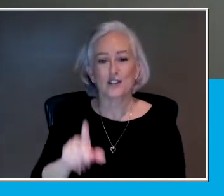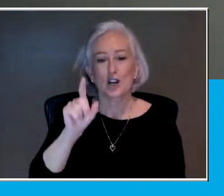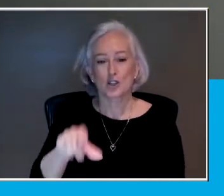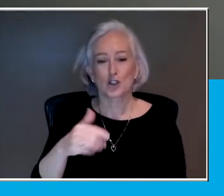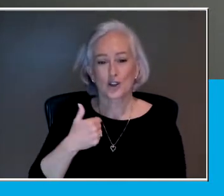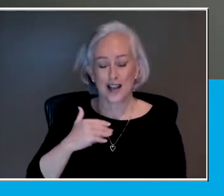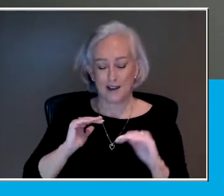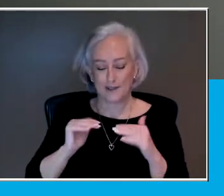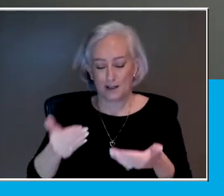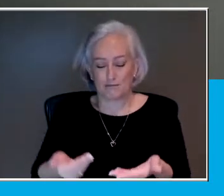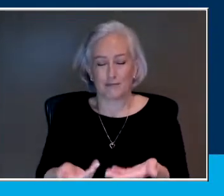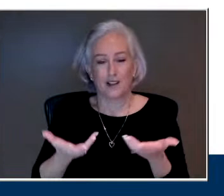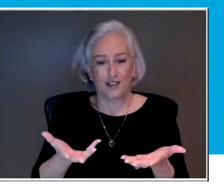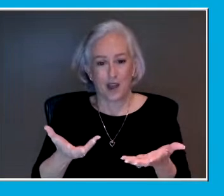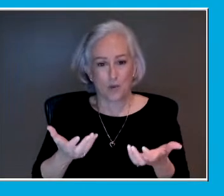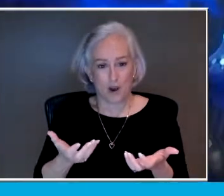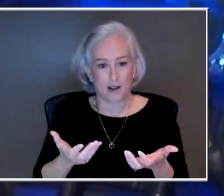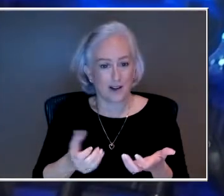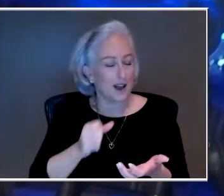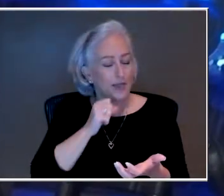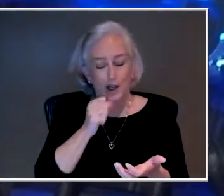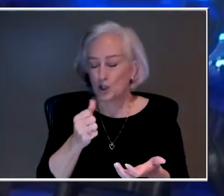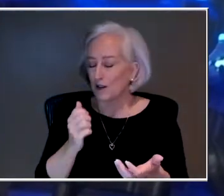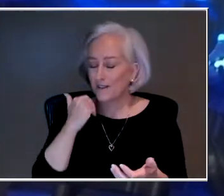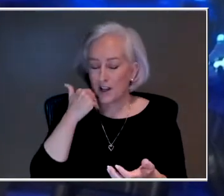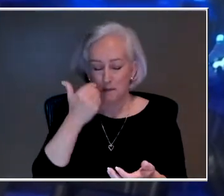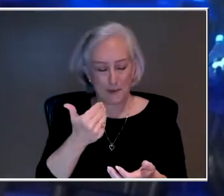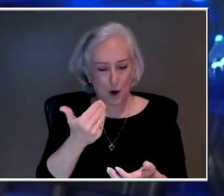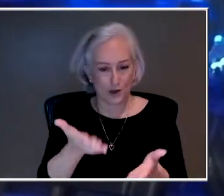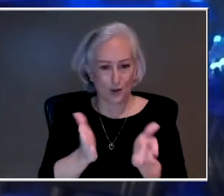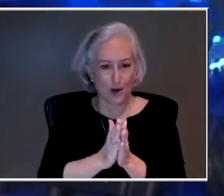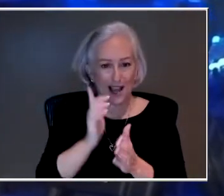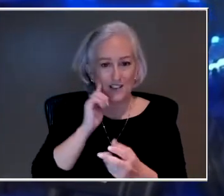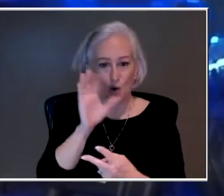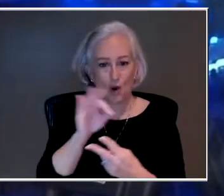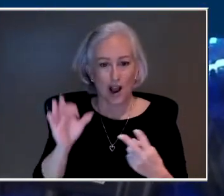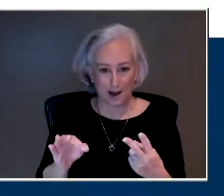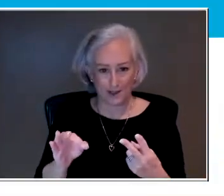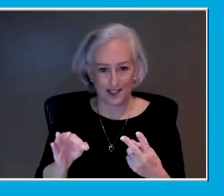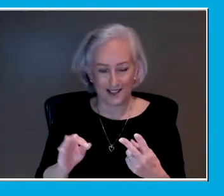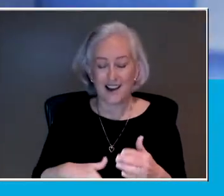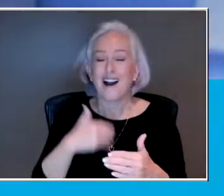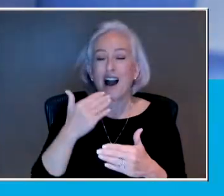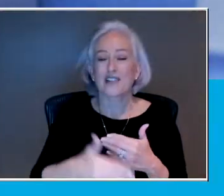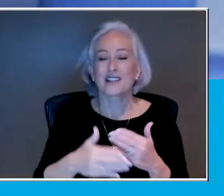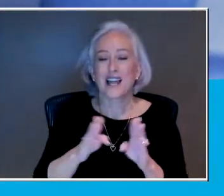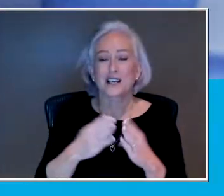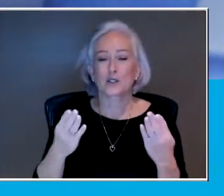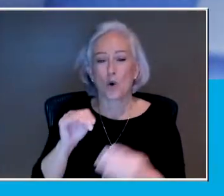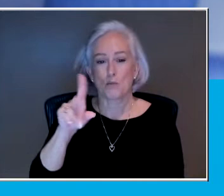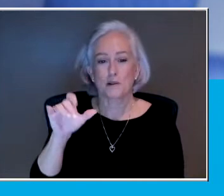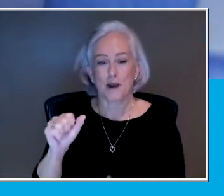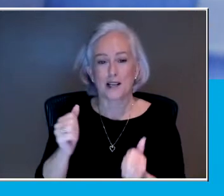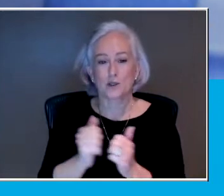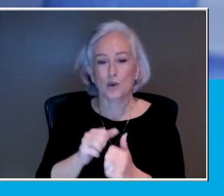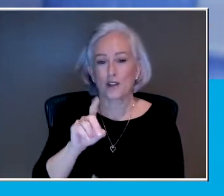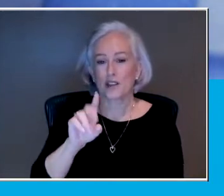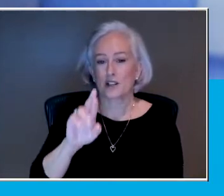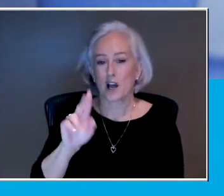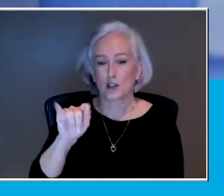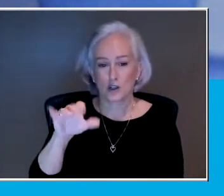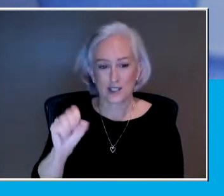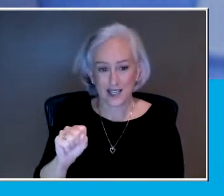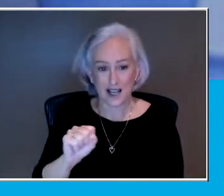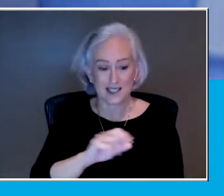be ashamed to ask for options. I'm Jessica Lovell on the next Open Mics with Dr. Seitz. Whether it's implants, natural tissue,